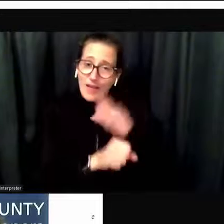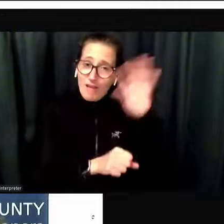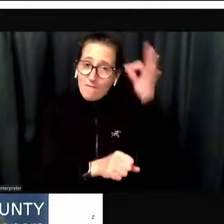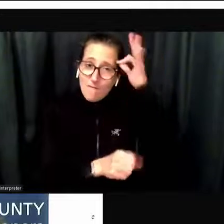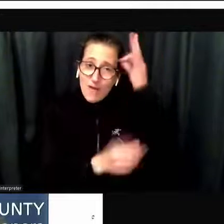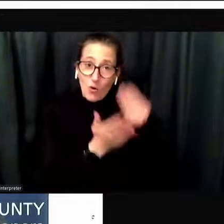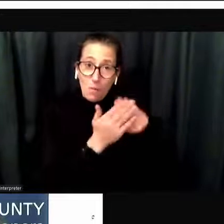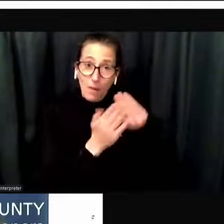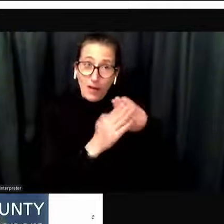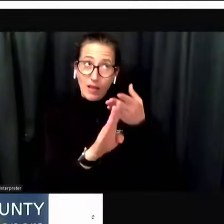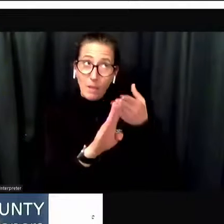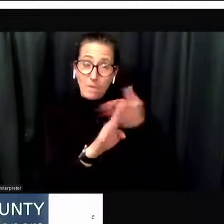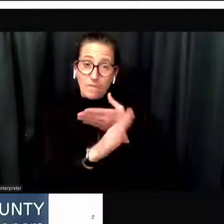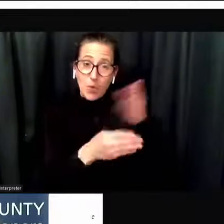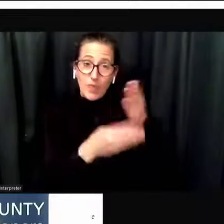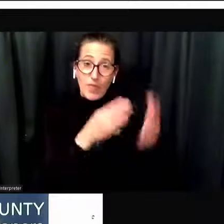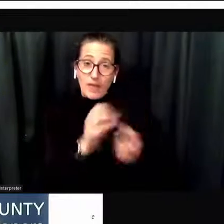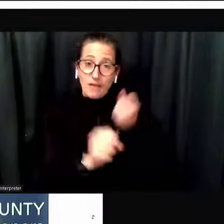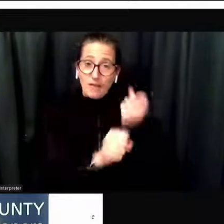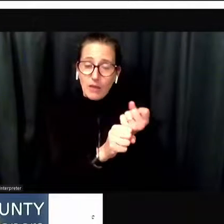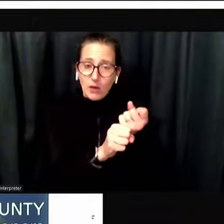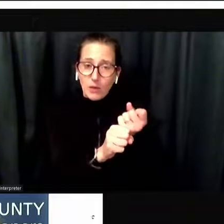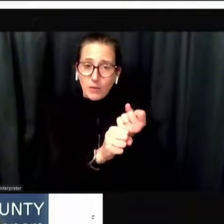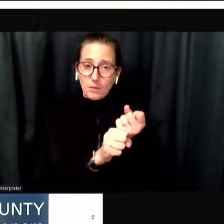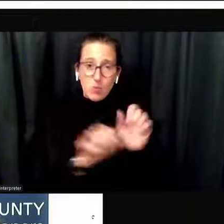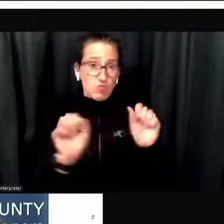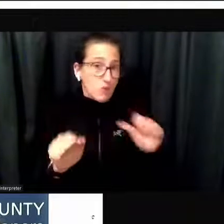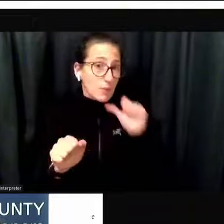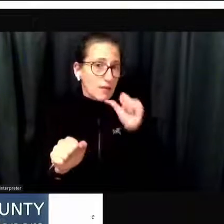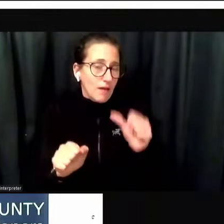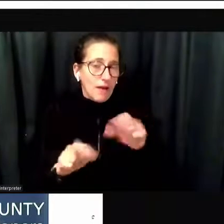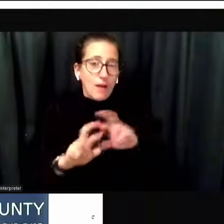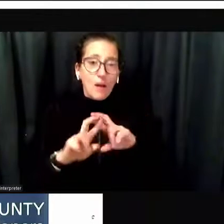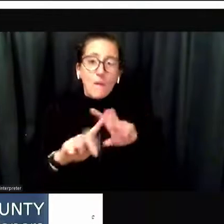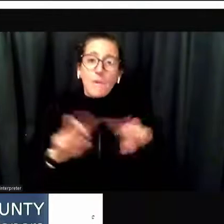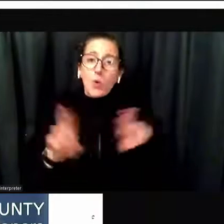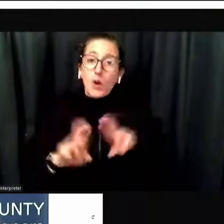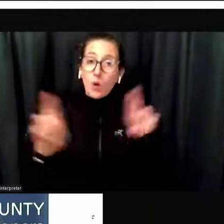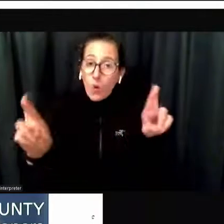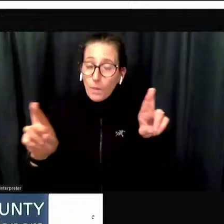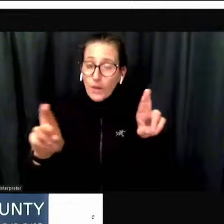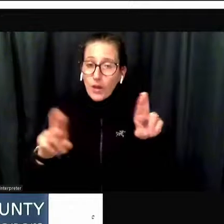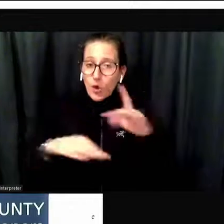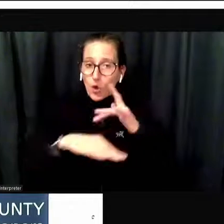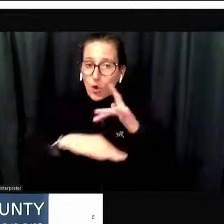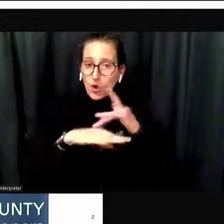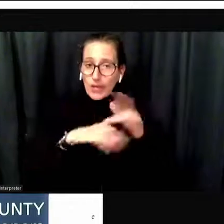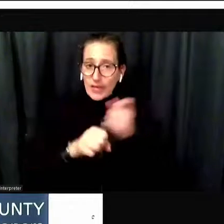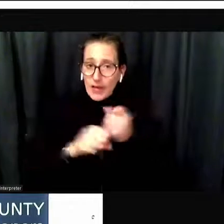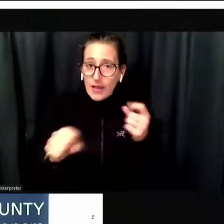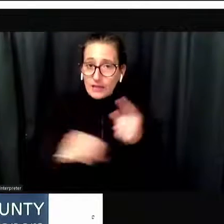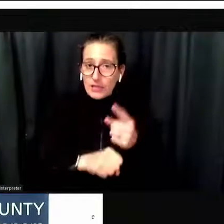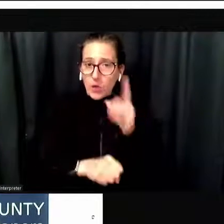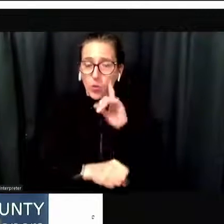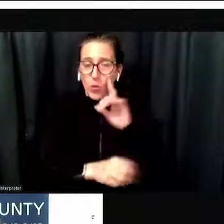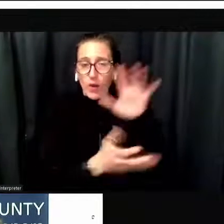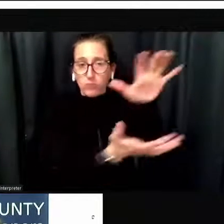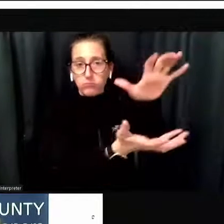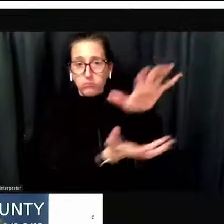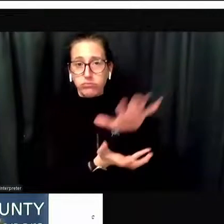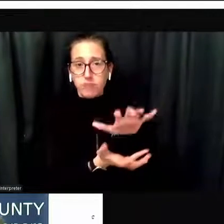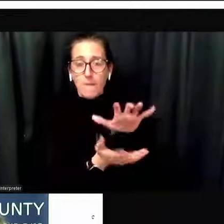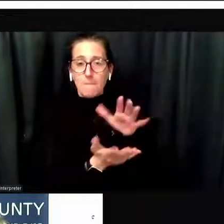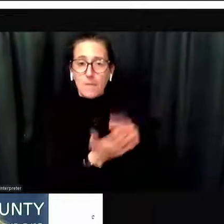the end of the year, but hopefully in the next part of the early part of next year, that'll come through. I say those things not